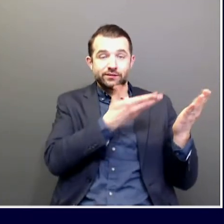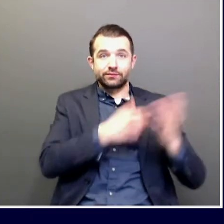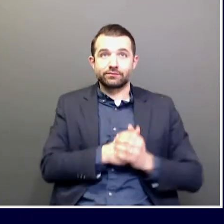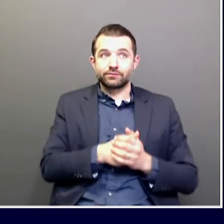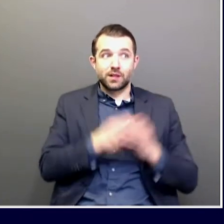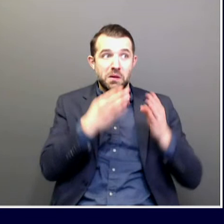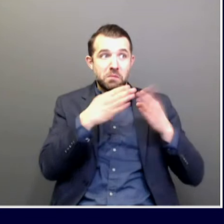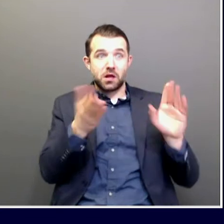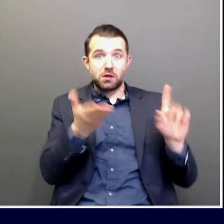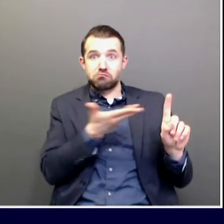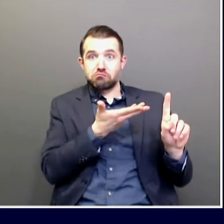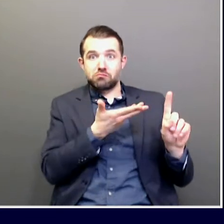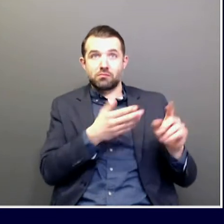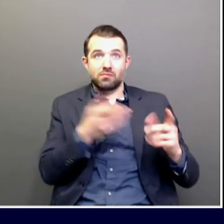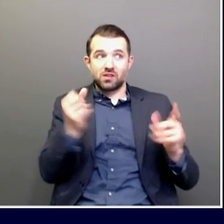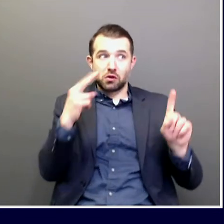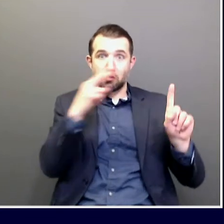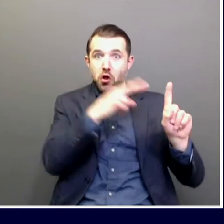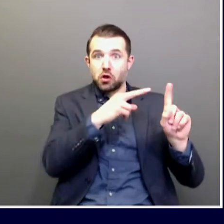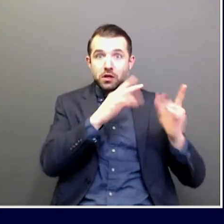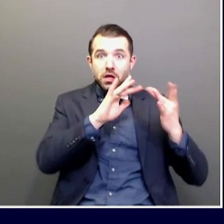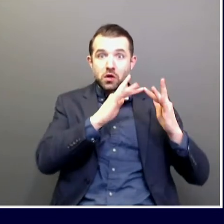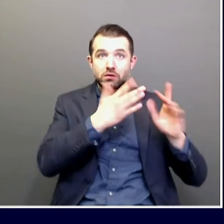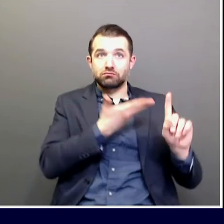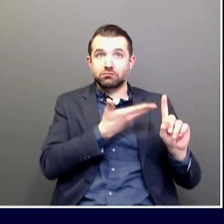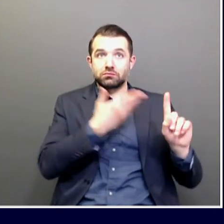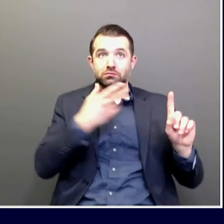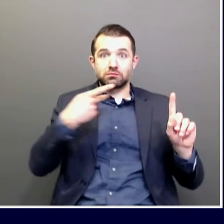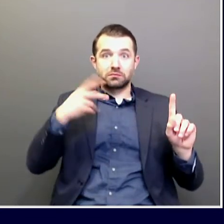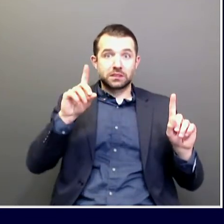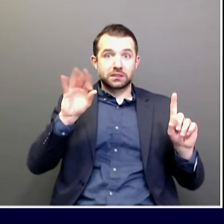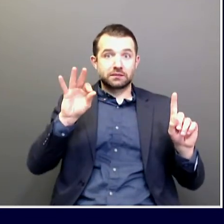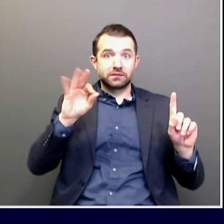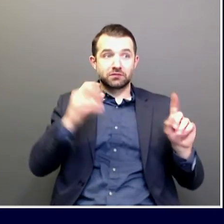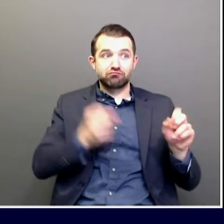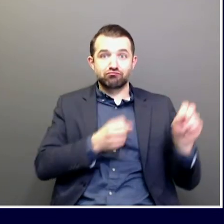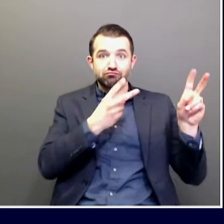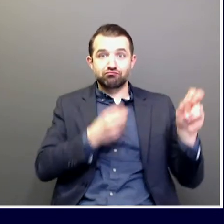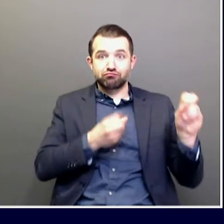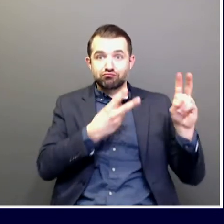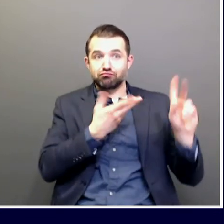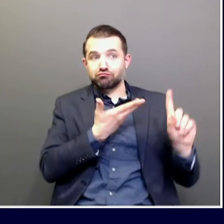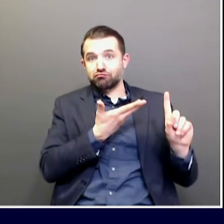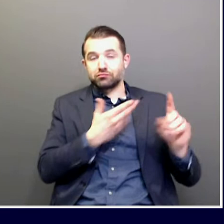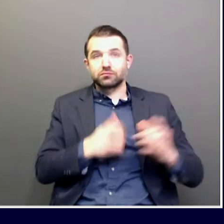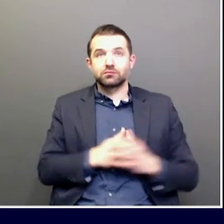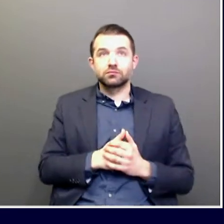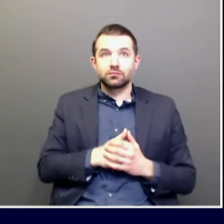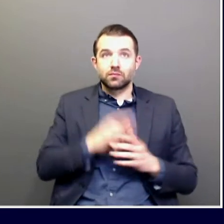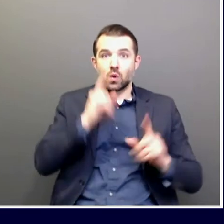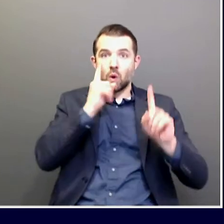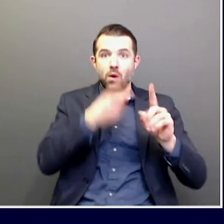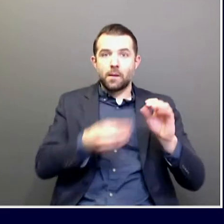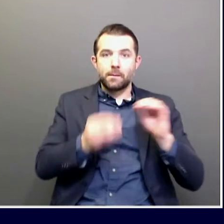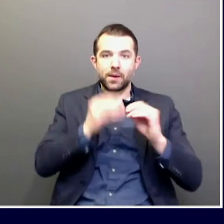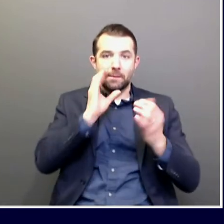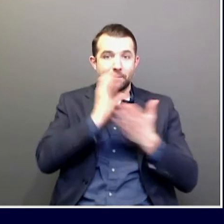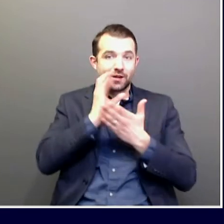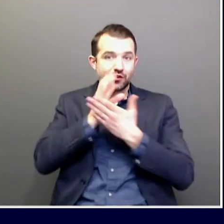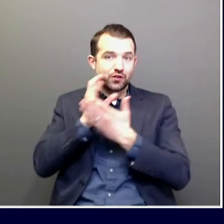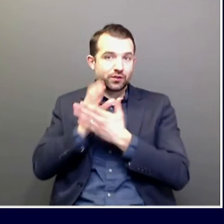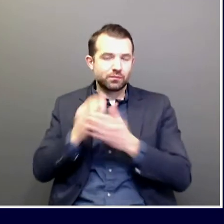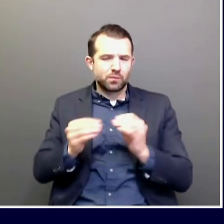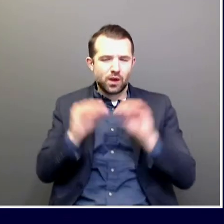primary means of communicating those data and sharing it with the public. Okay, thank you. Thanks. And the